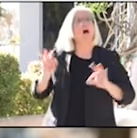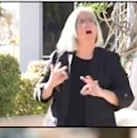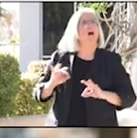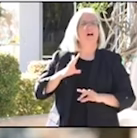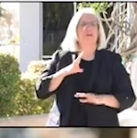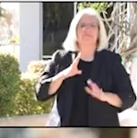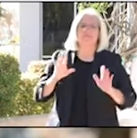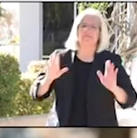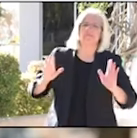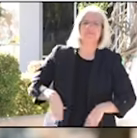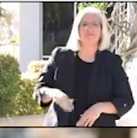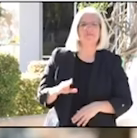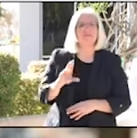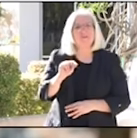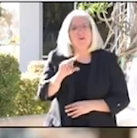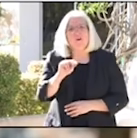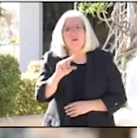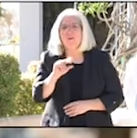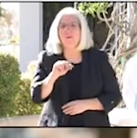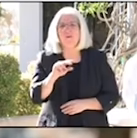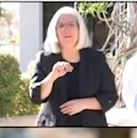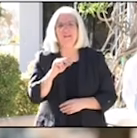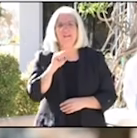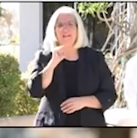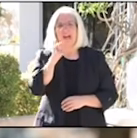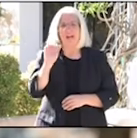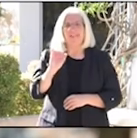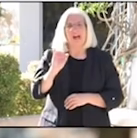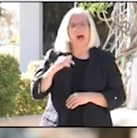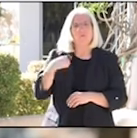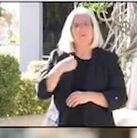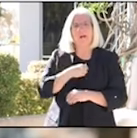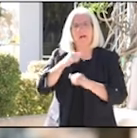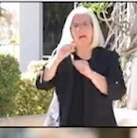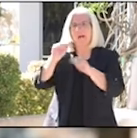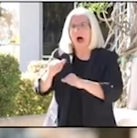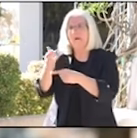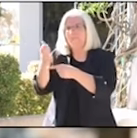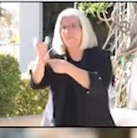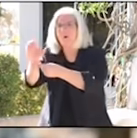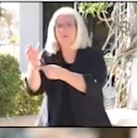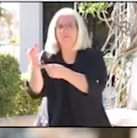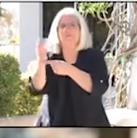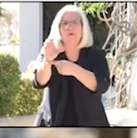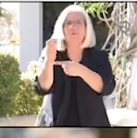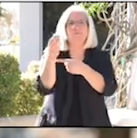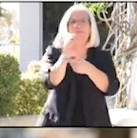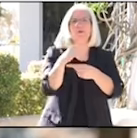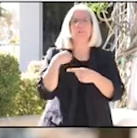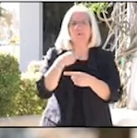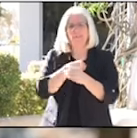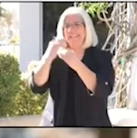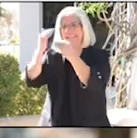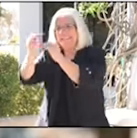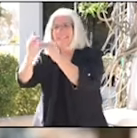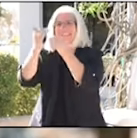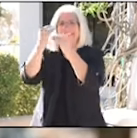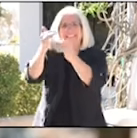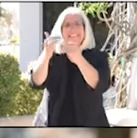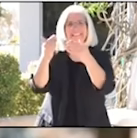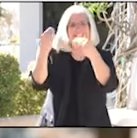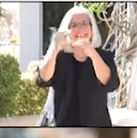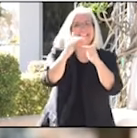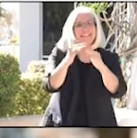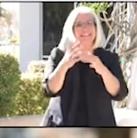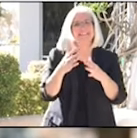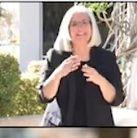businesses lightly. These are extraordinarily, extraordinarily painful and difficult decisions, but it is a matter